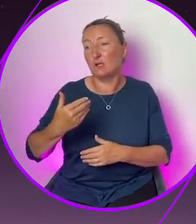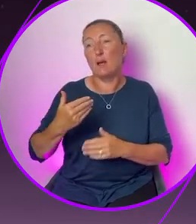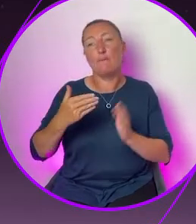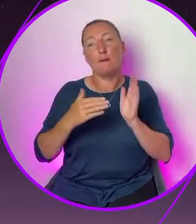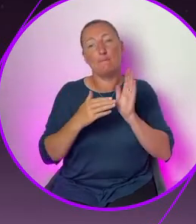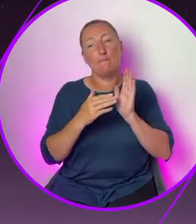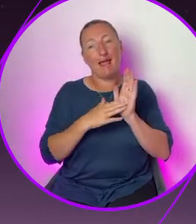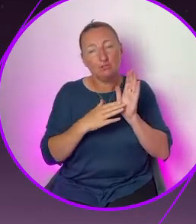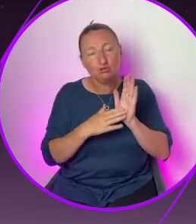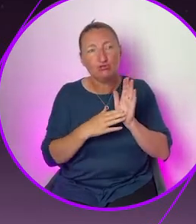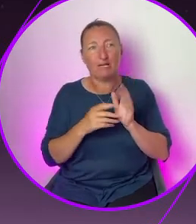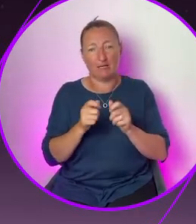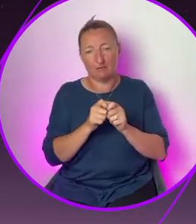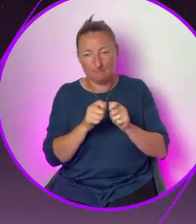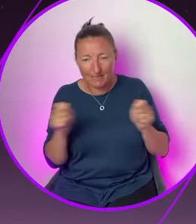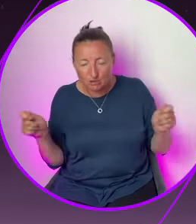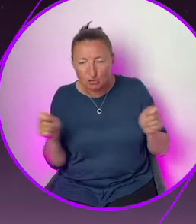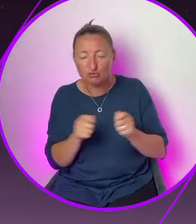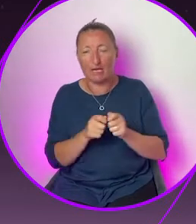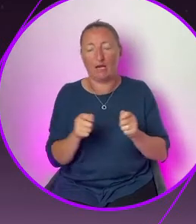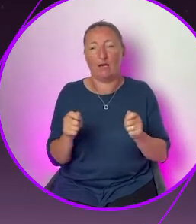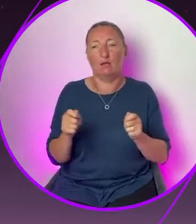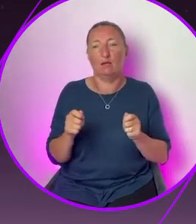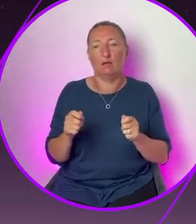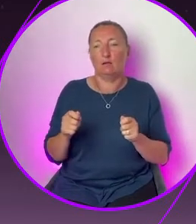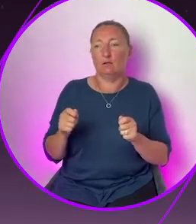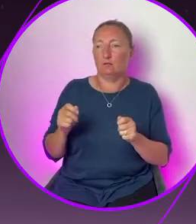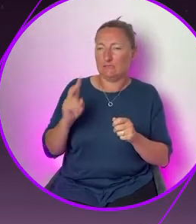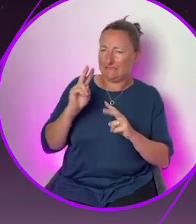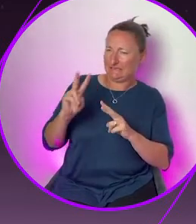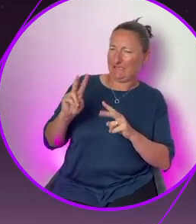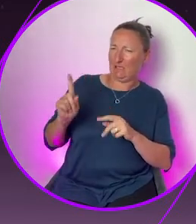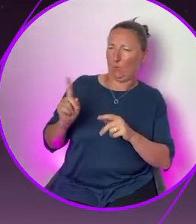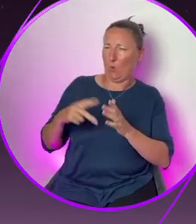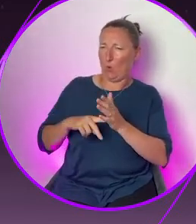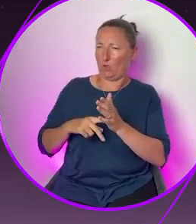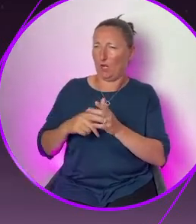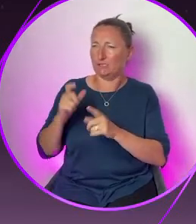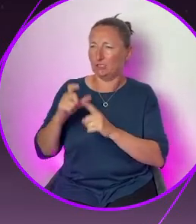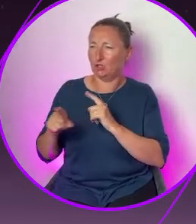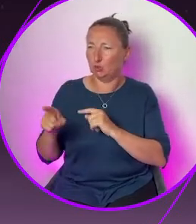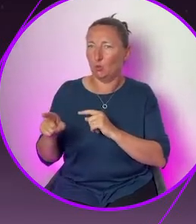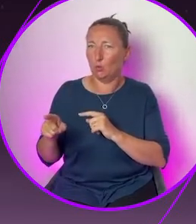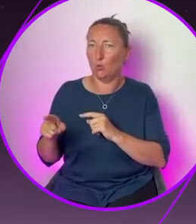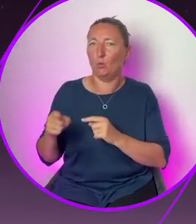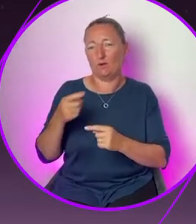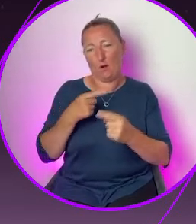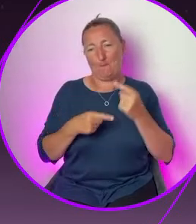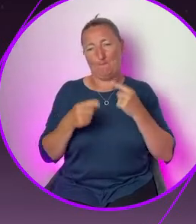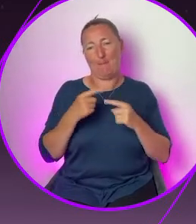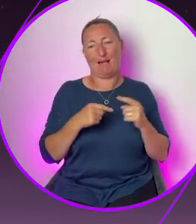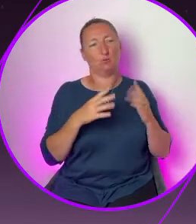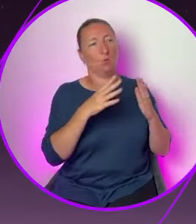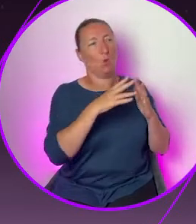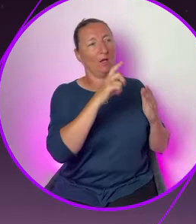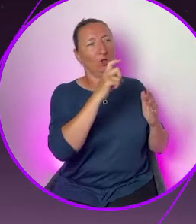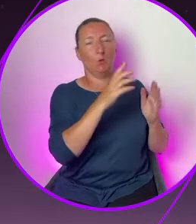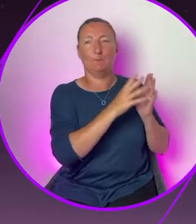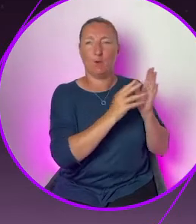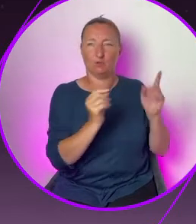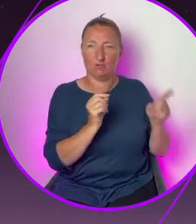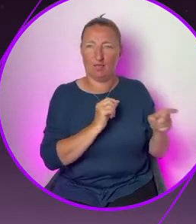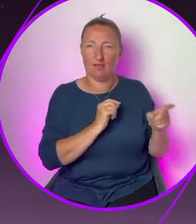to kind of communicating what cultural organizations do, we still tend to fall into the YQ model as the kind